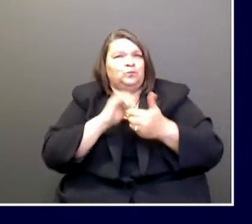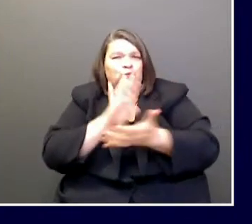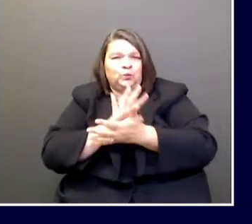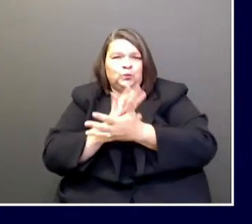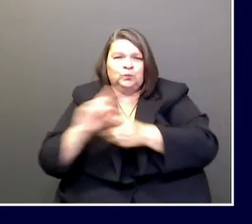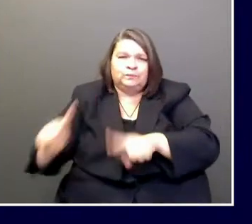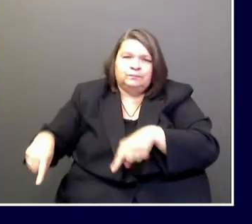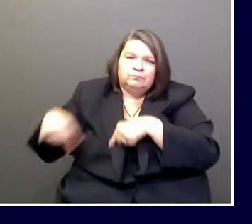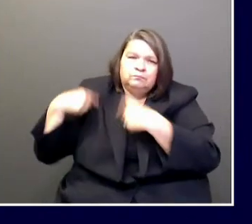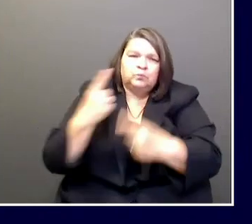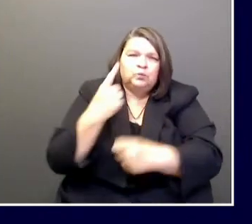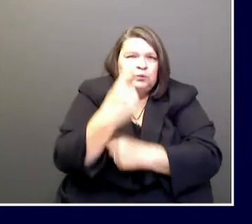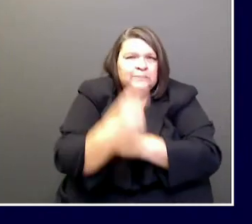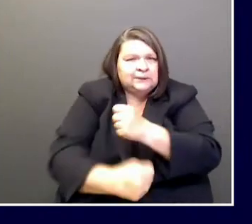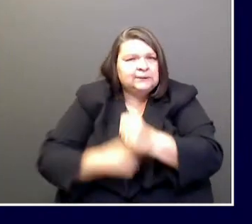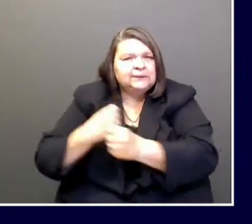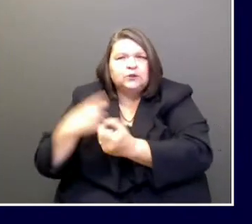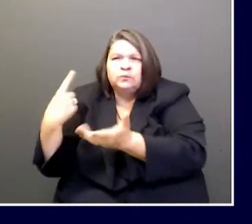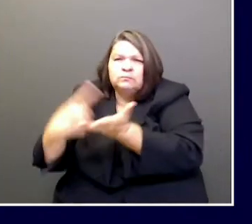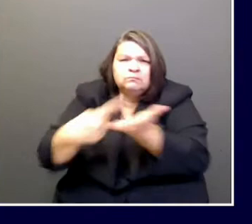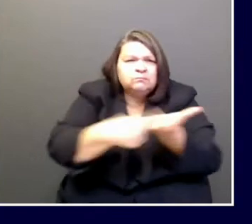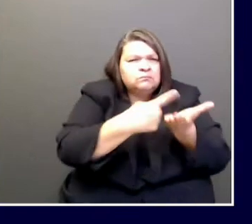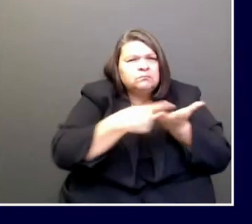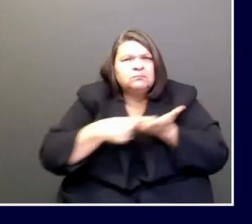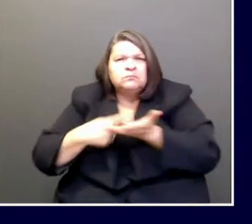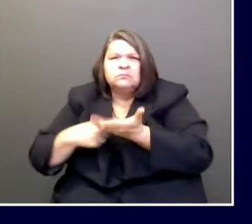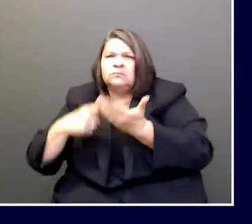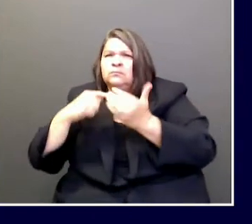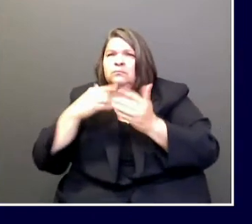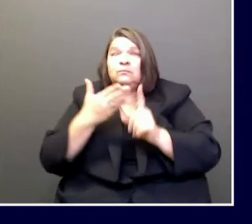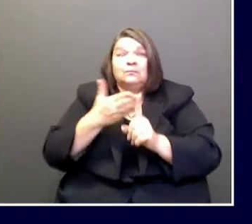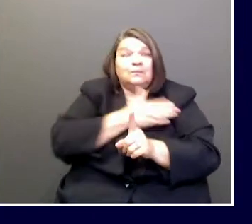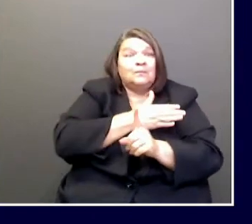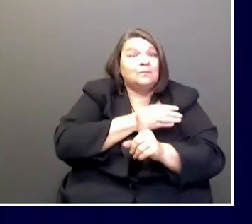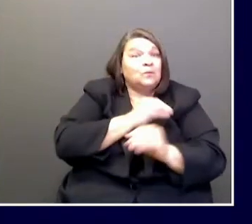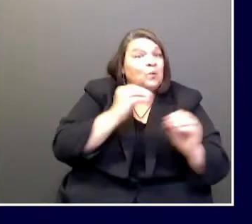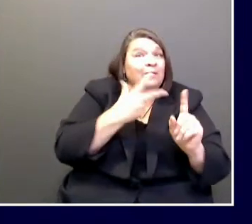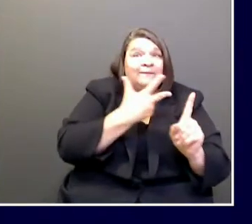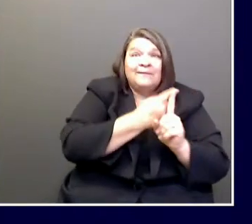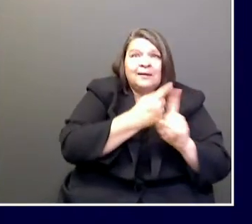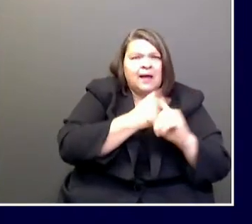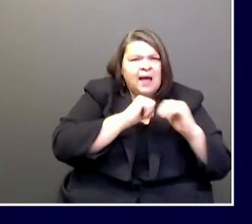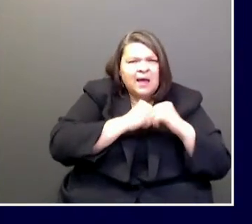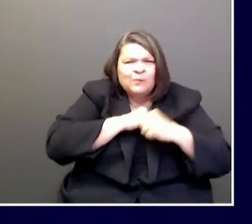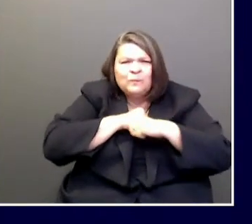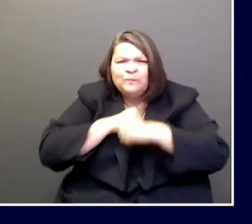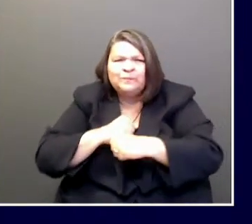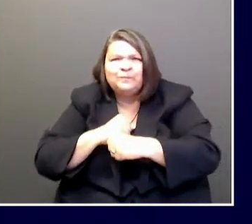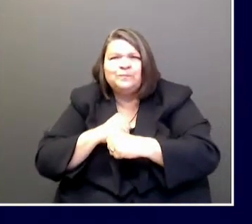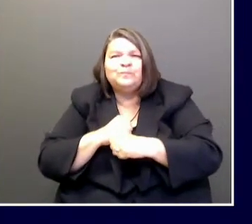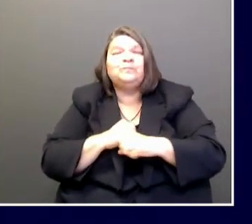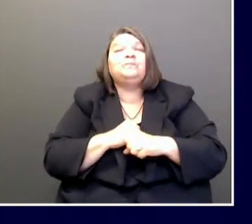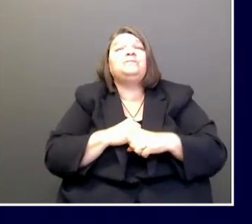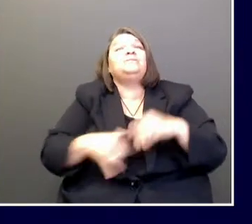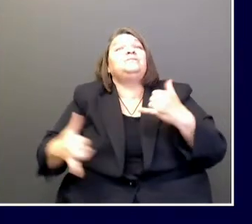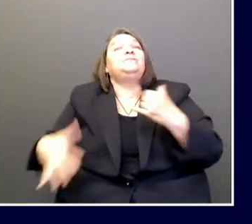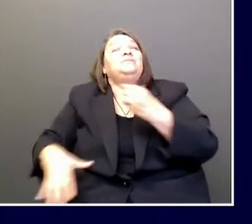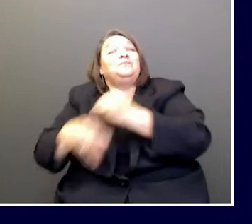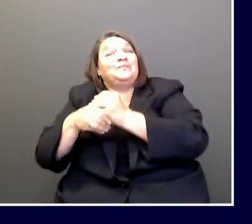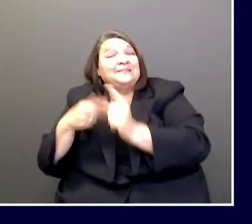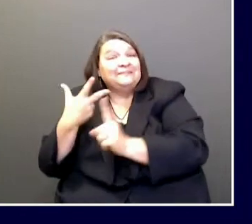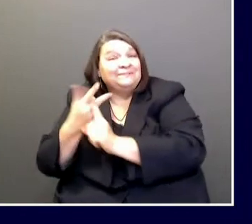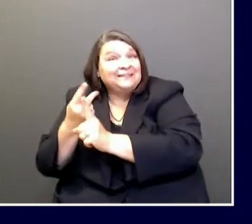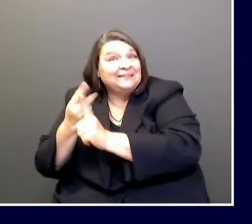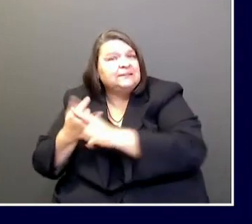against COVID-19 when there was no vaccination, and then to layer on these additional mitigations. We're very excited by this partnership. So,